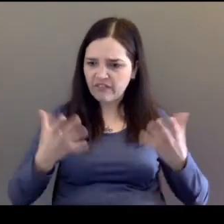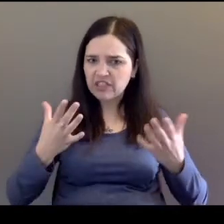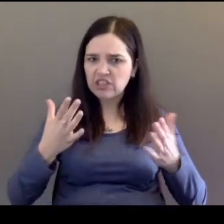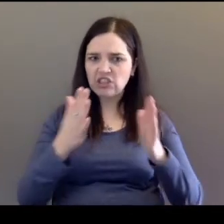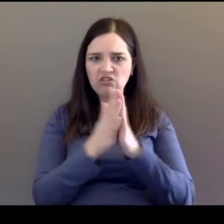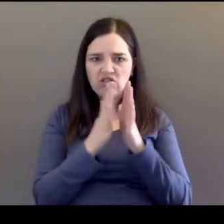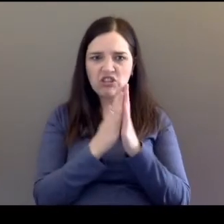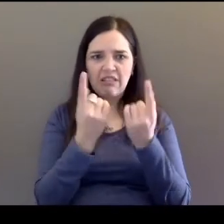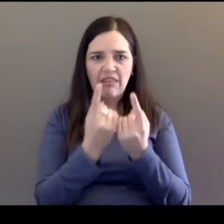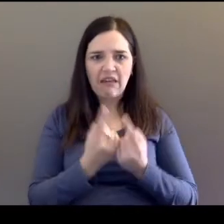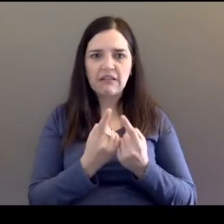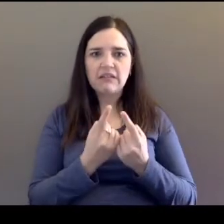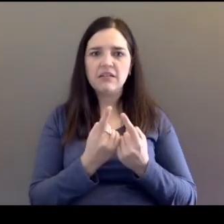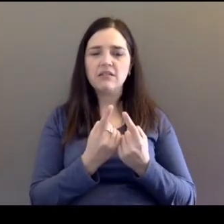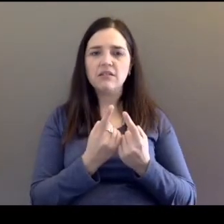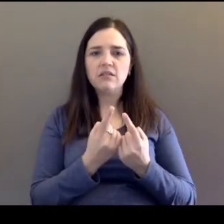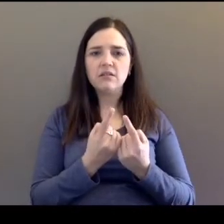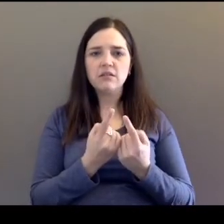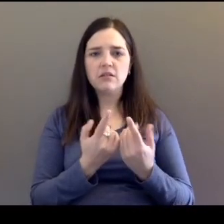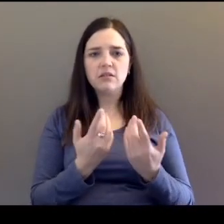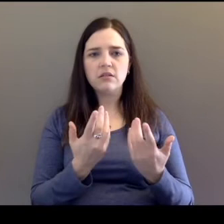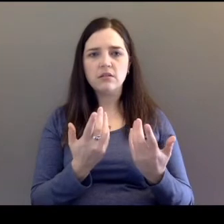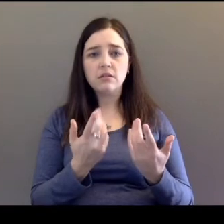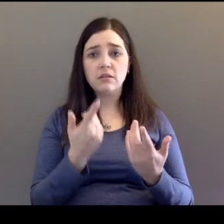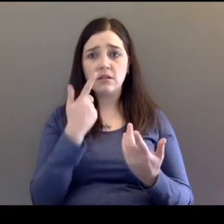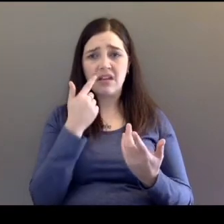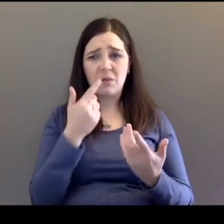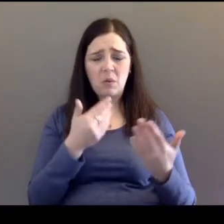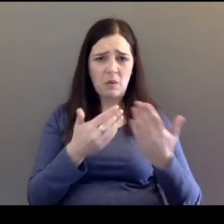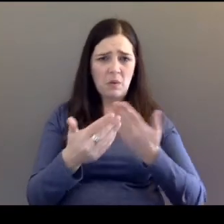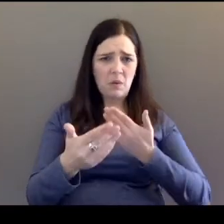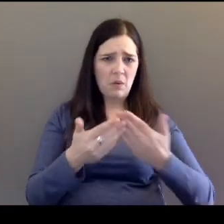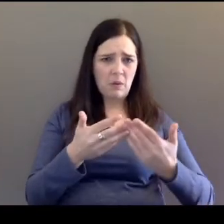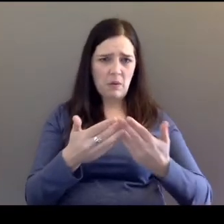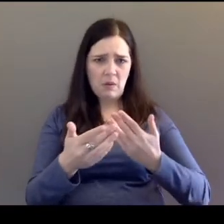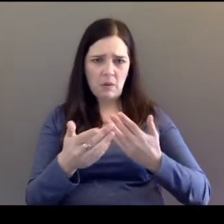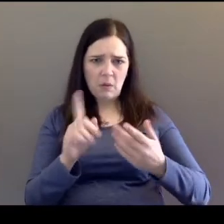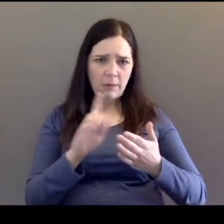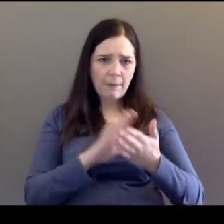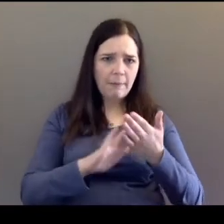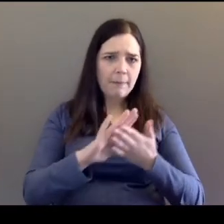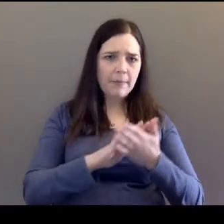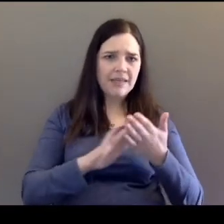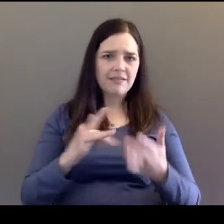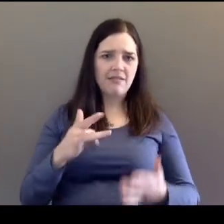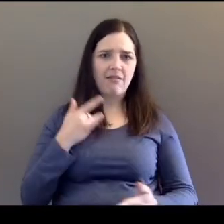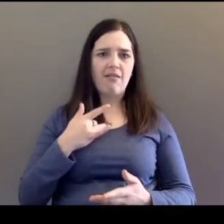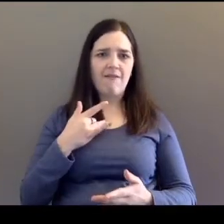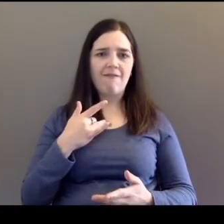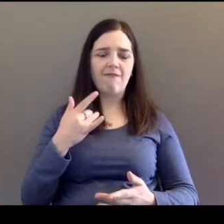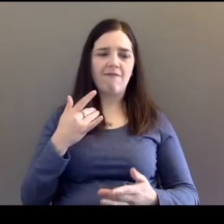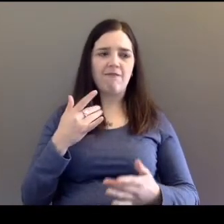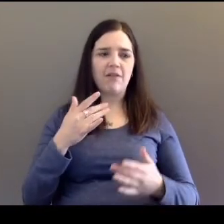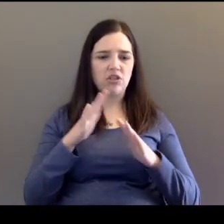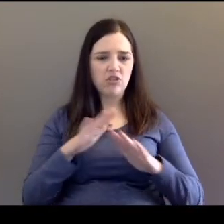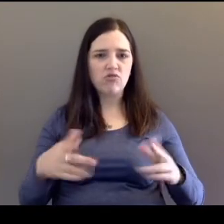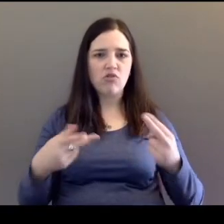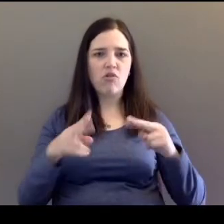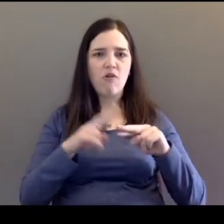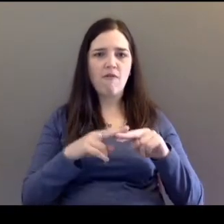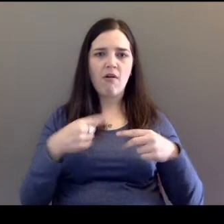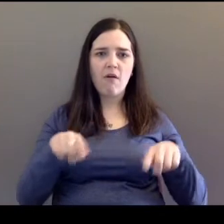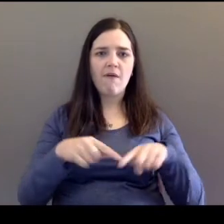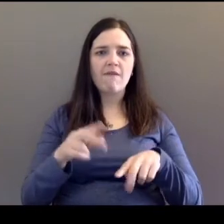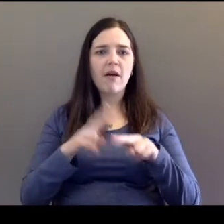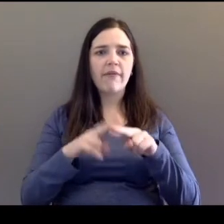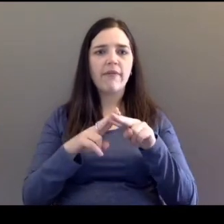church wasn't about anyway? Can we work out what it really means to live as children of our Father?